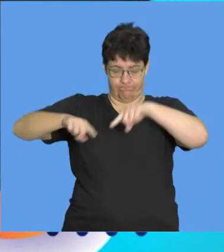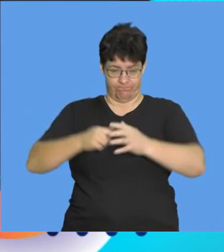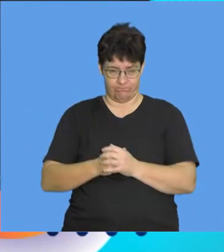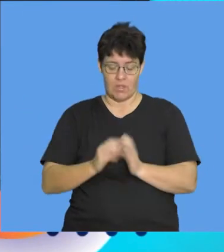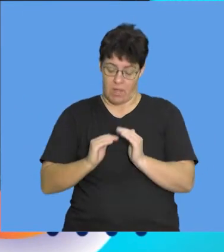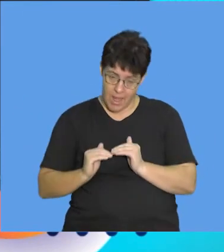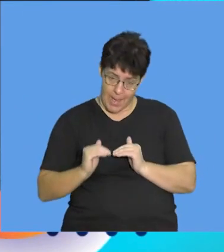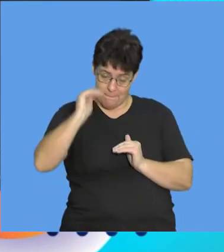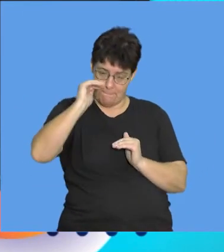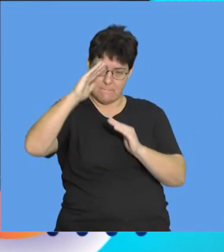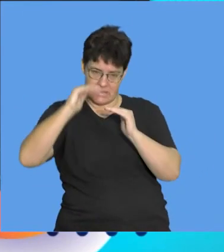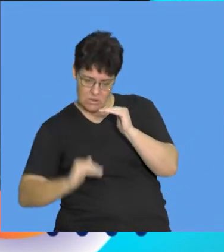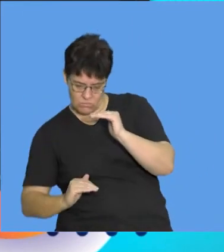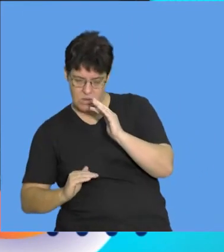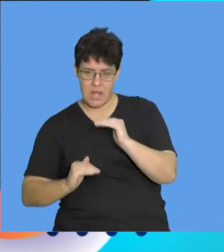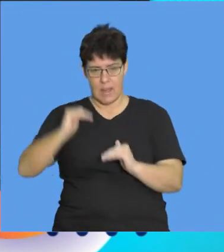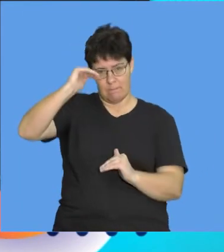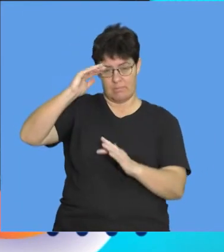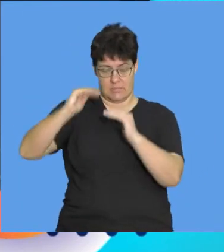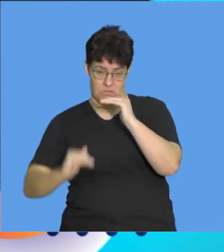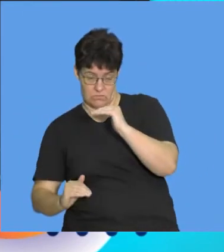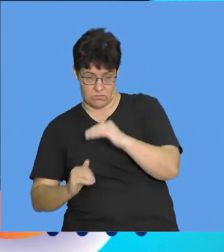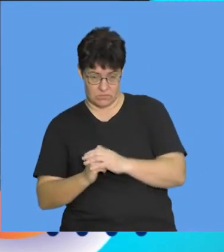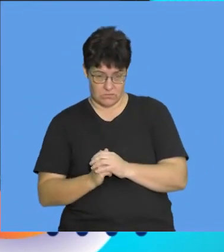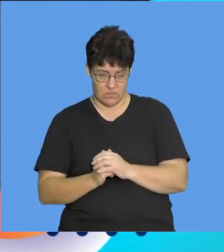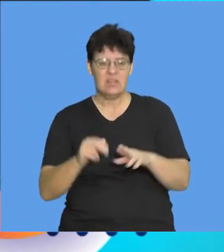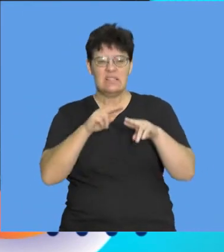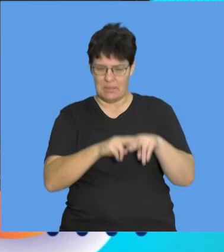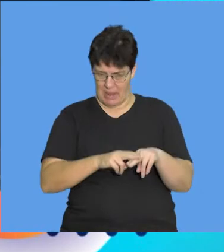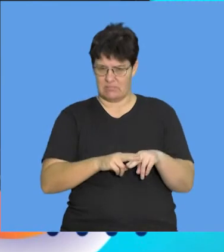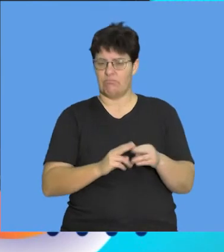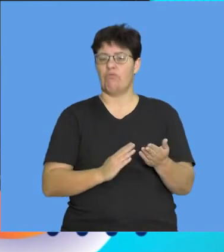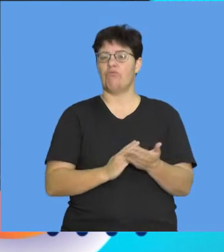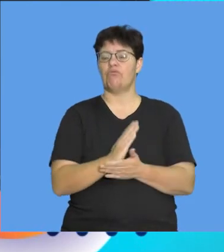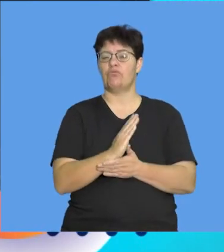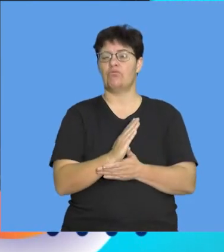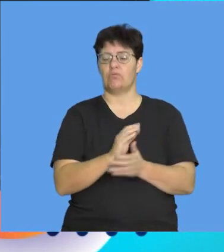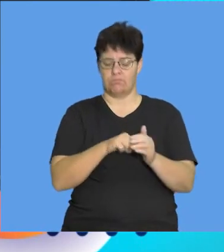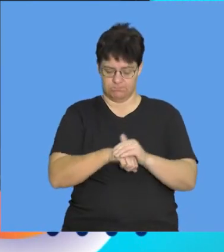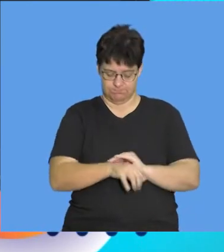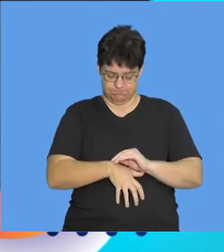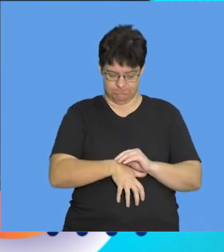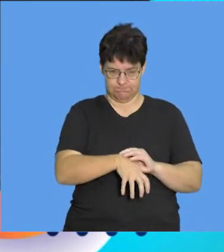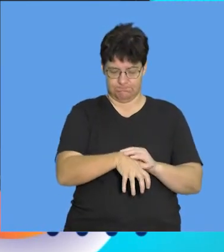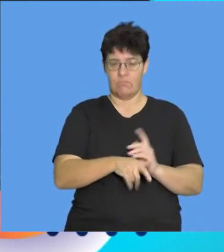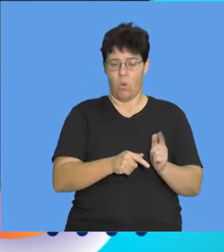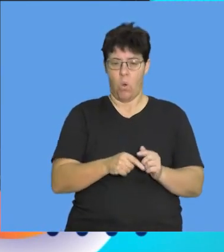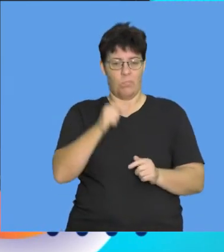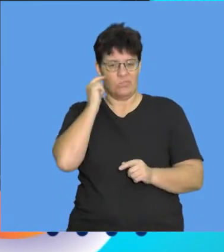increase and decrease at various stages during the reproductive cycle. How does this